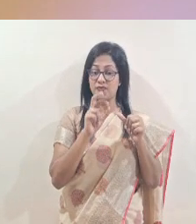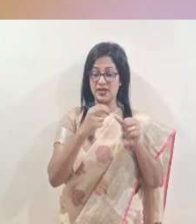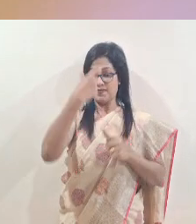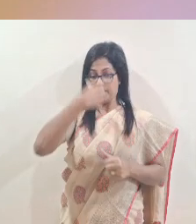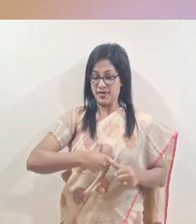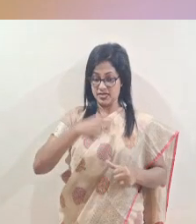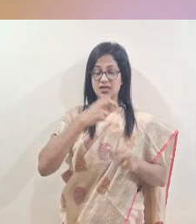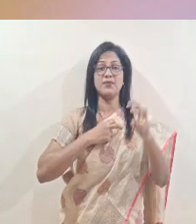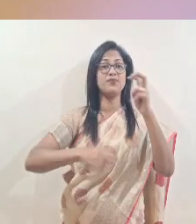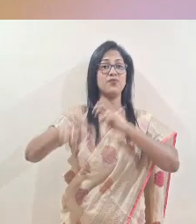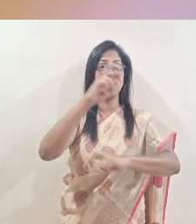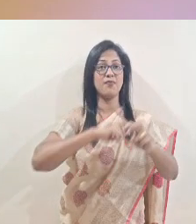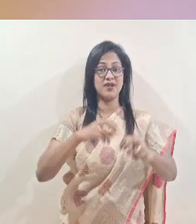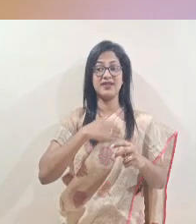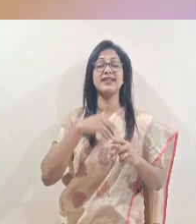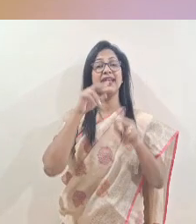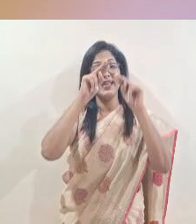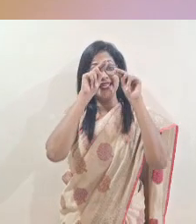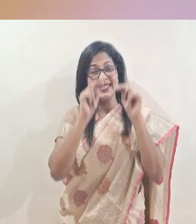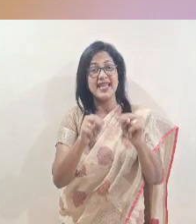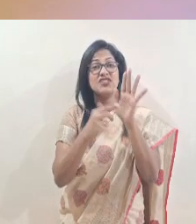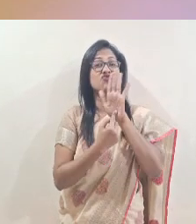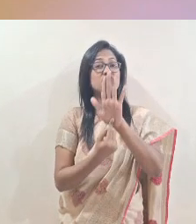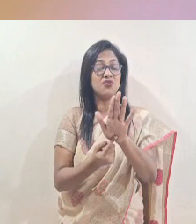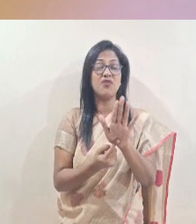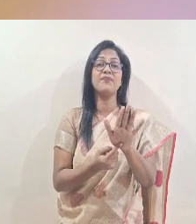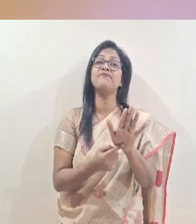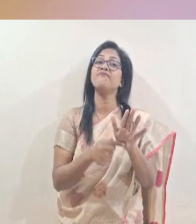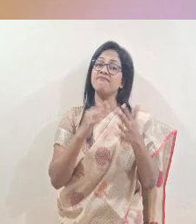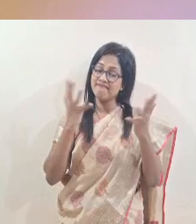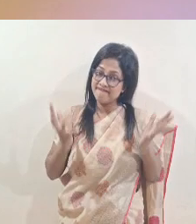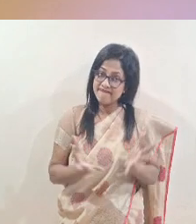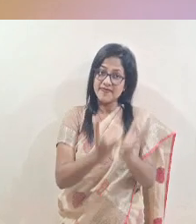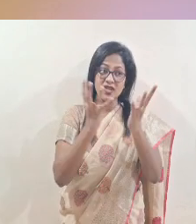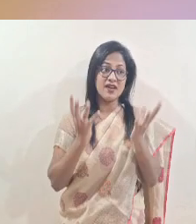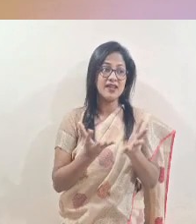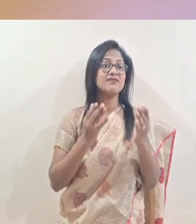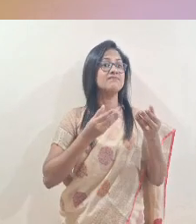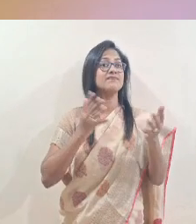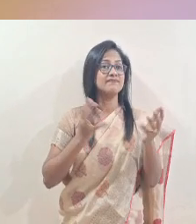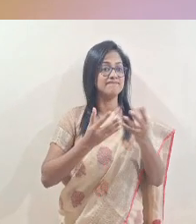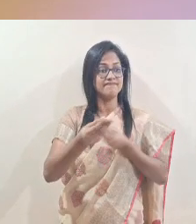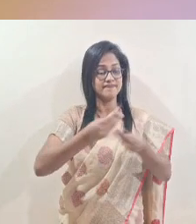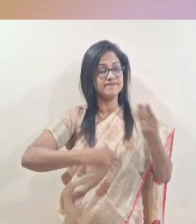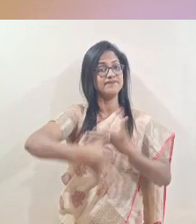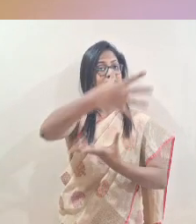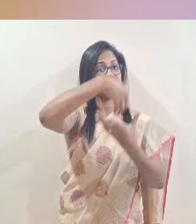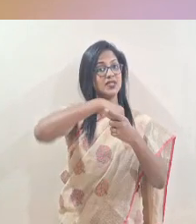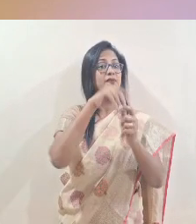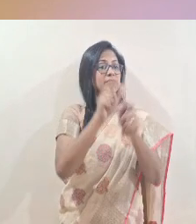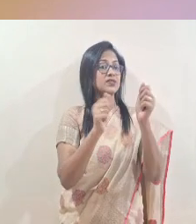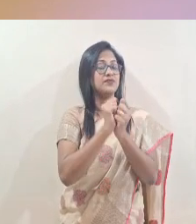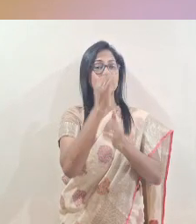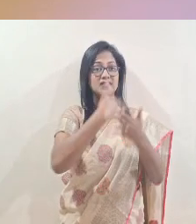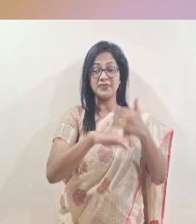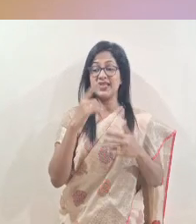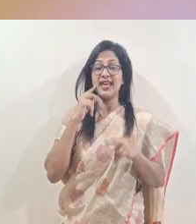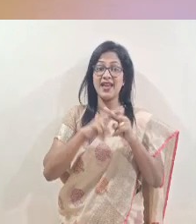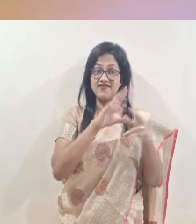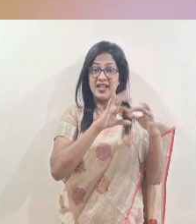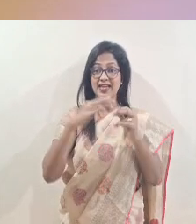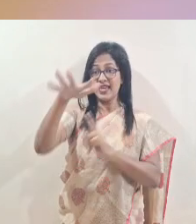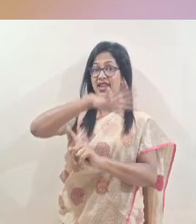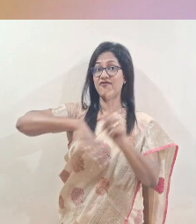mobility, highlights that personal mobility needs to be encouraged and engaged for persons with disabilities, and whatever needs to be done in